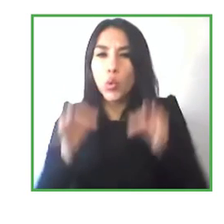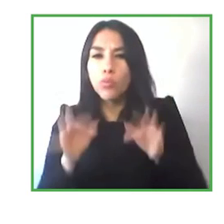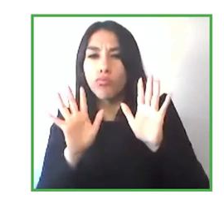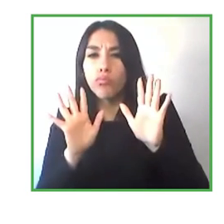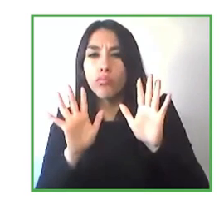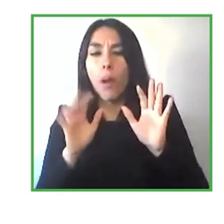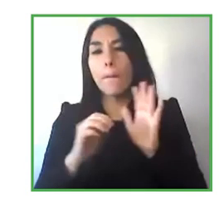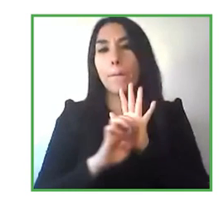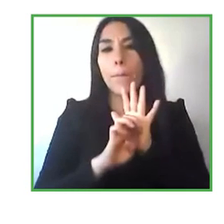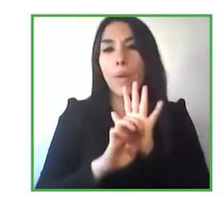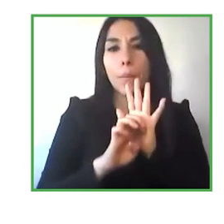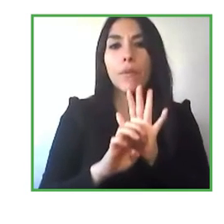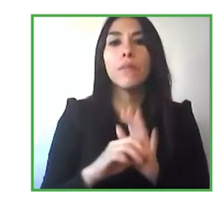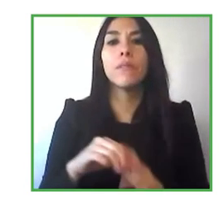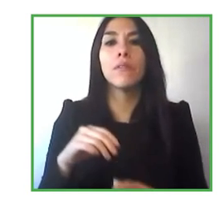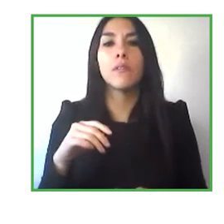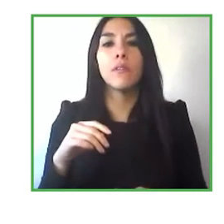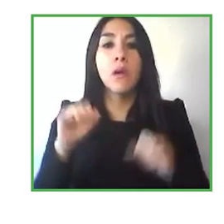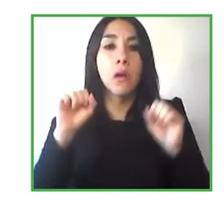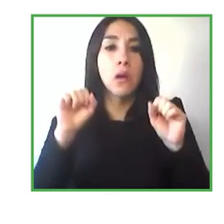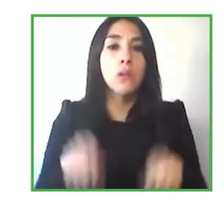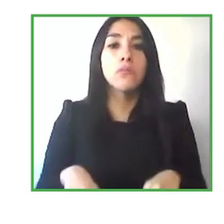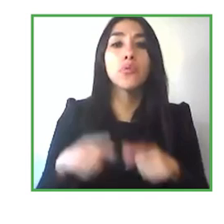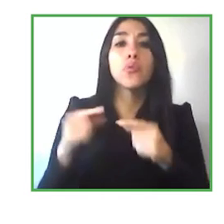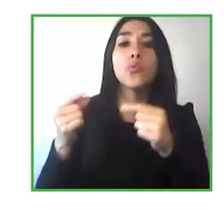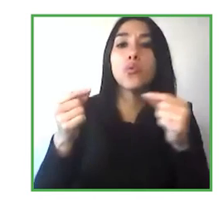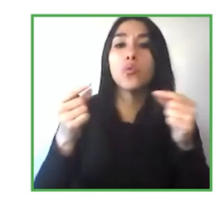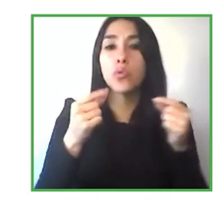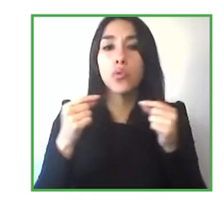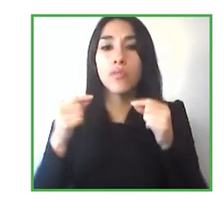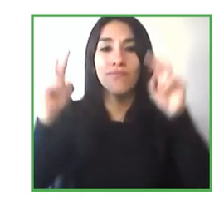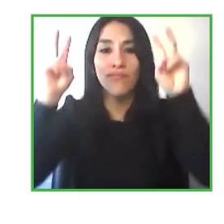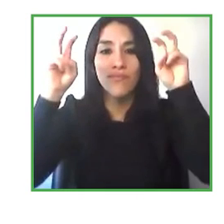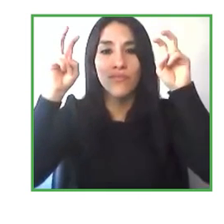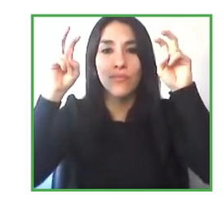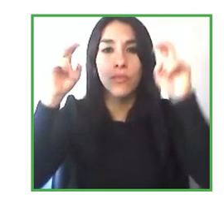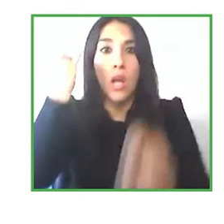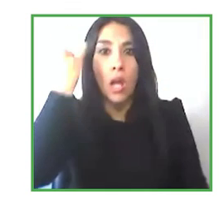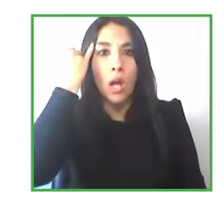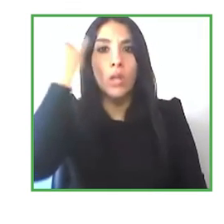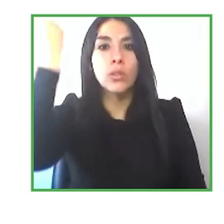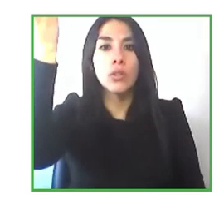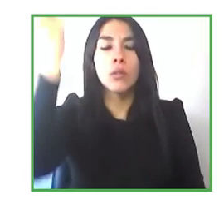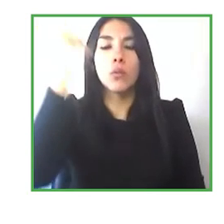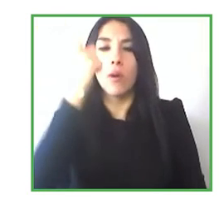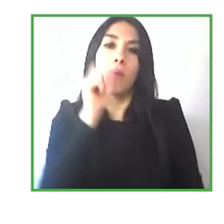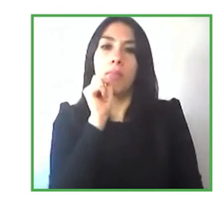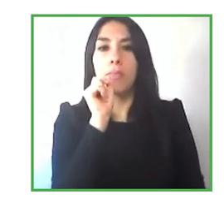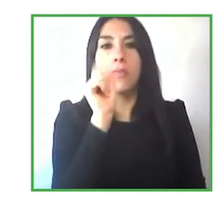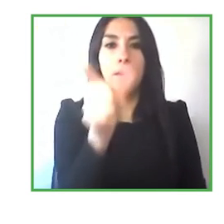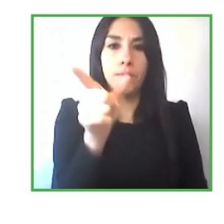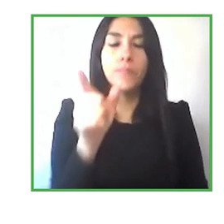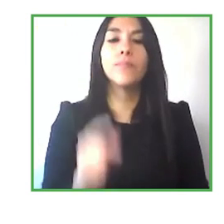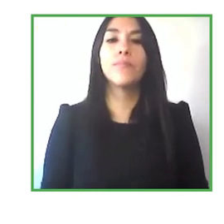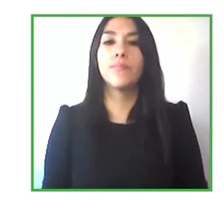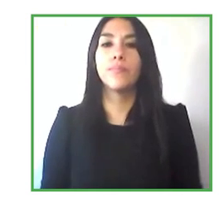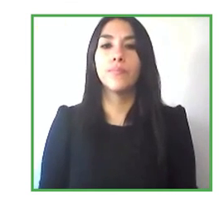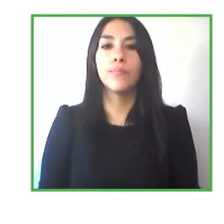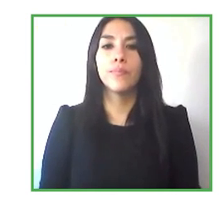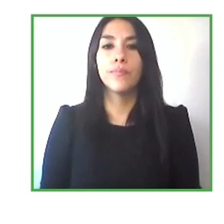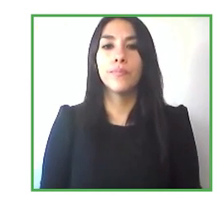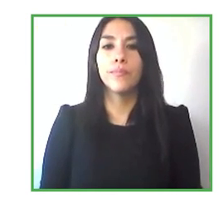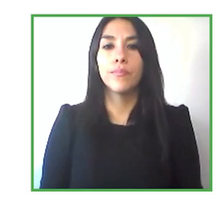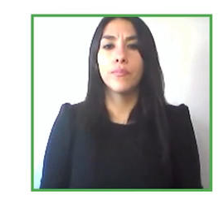disability networks can be conveners of what we call a business compact. So with